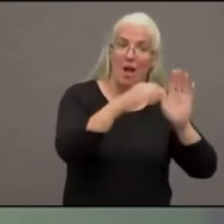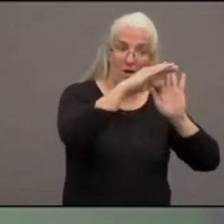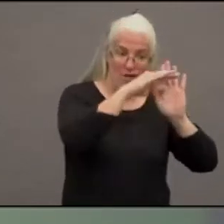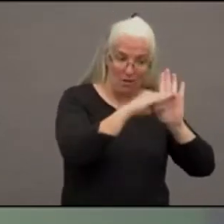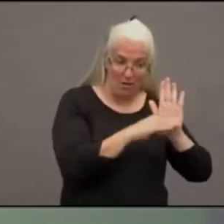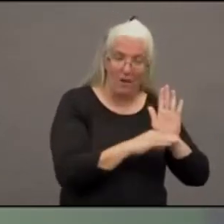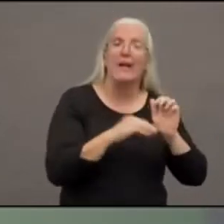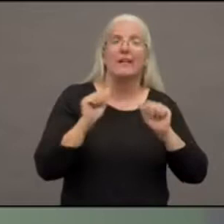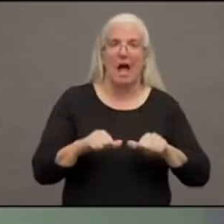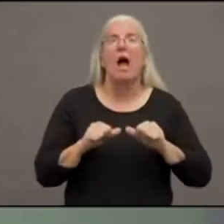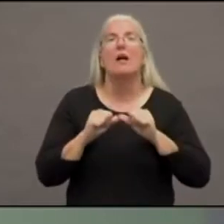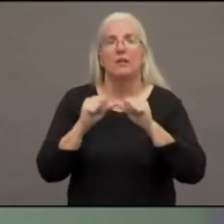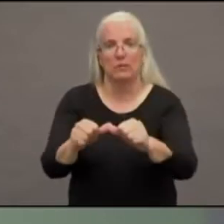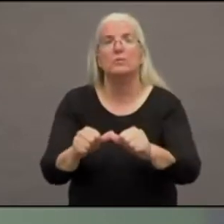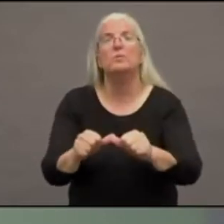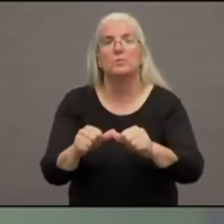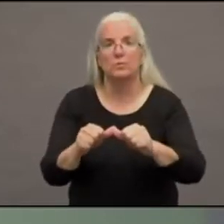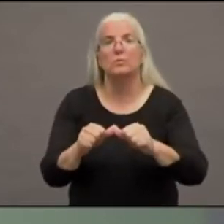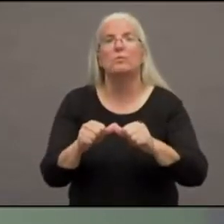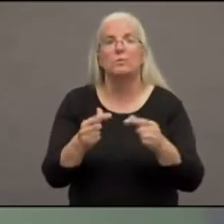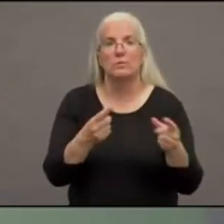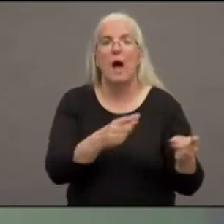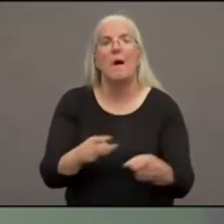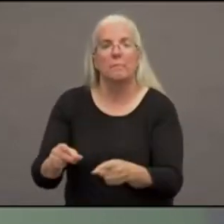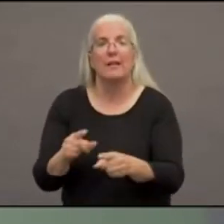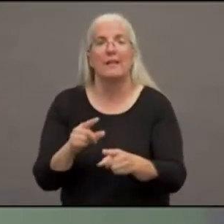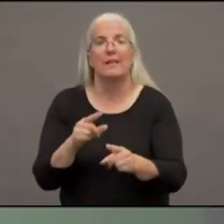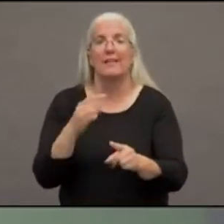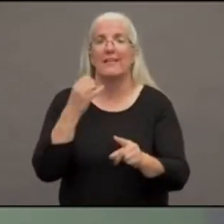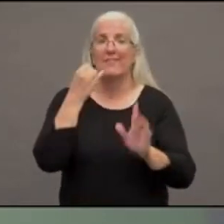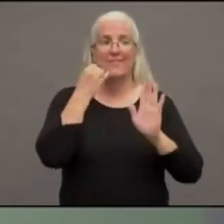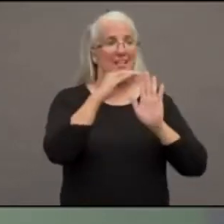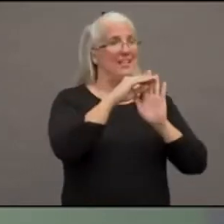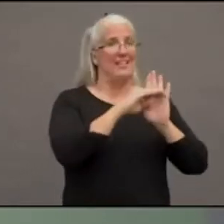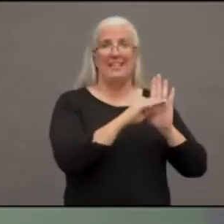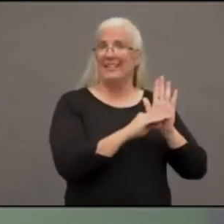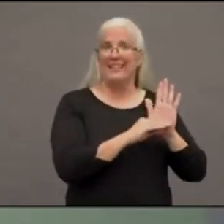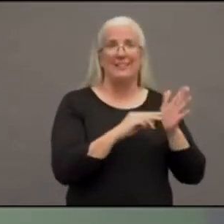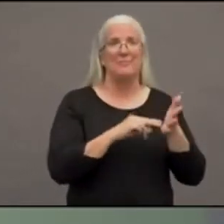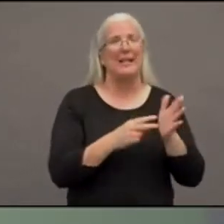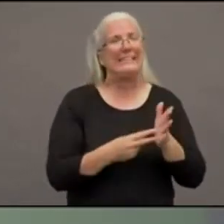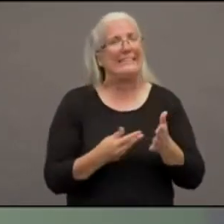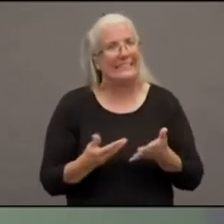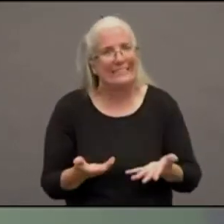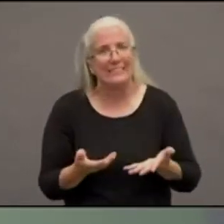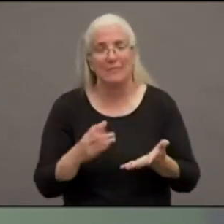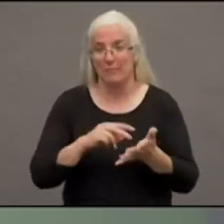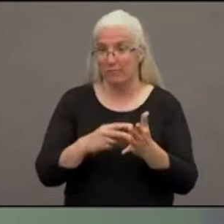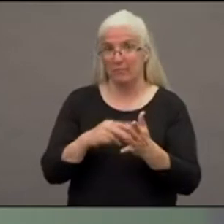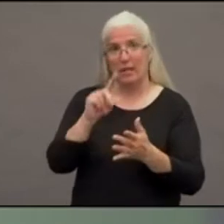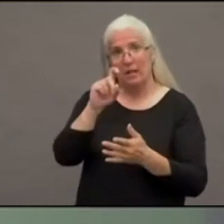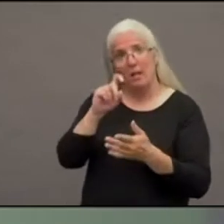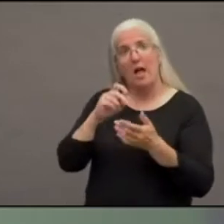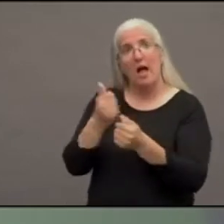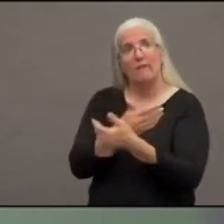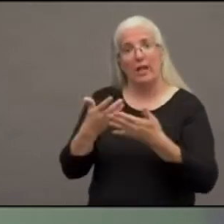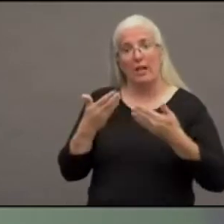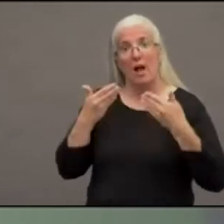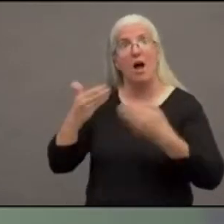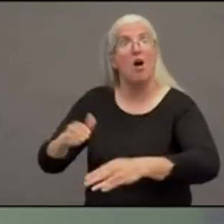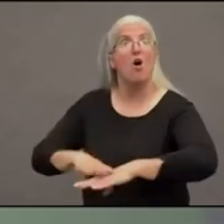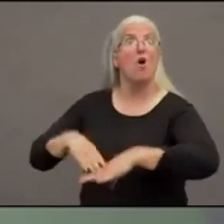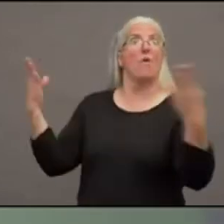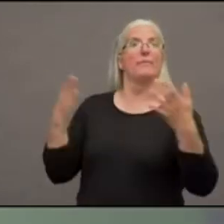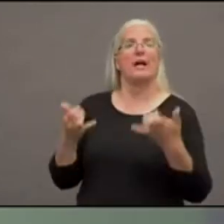it's really based on that. Now, that doesn't mean that everything can happen, right? These safety precautions,